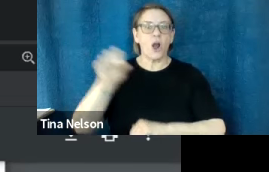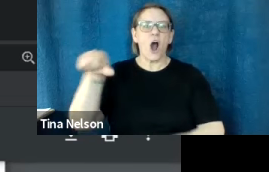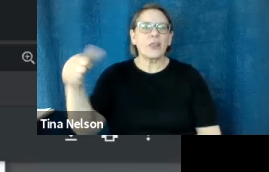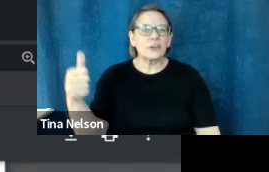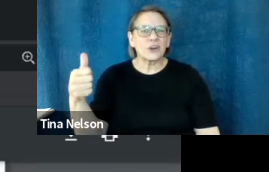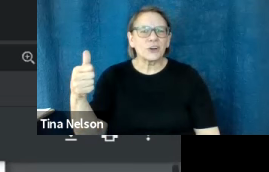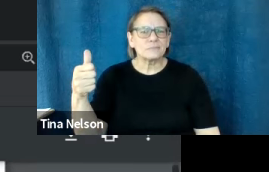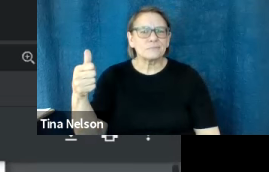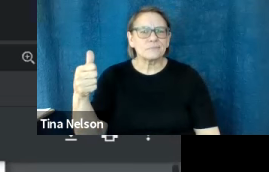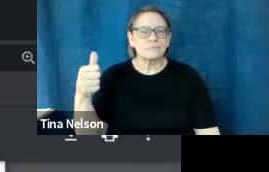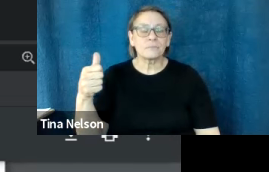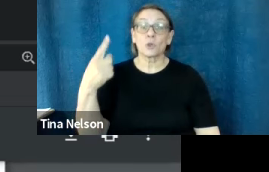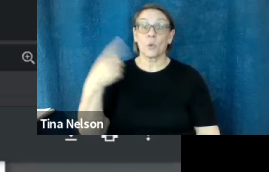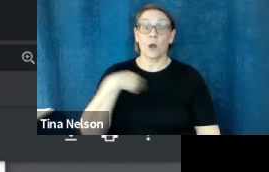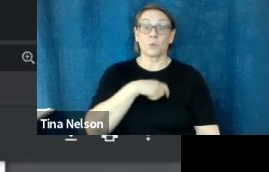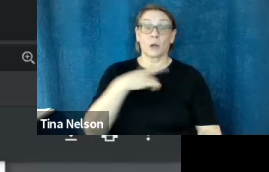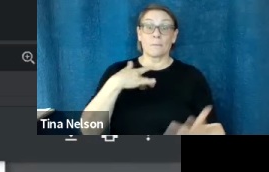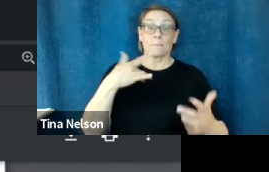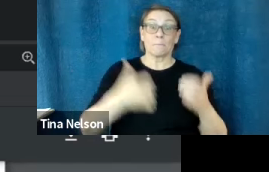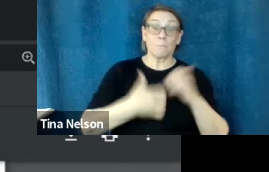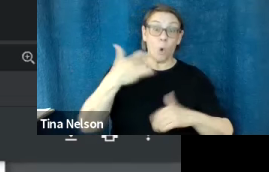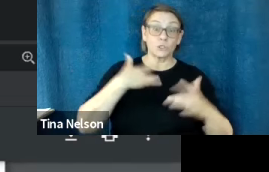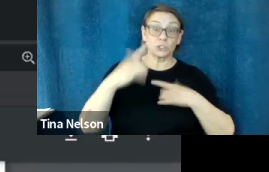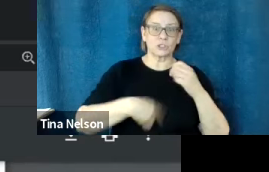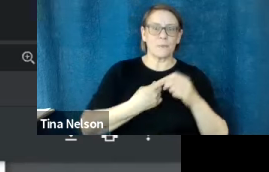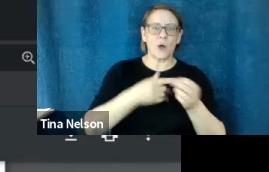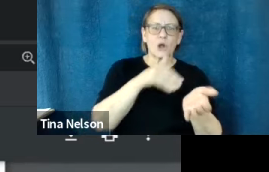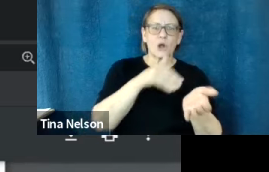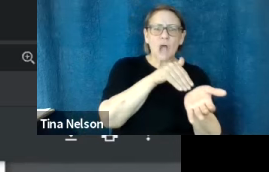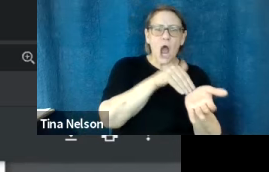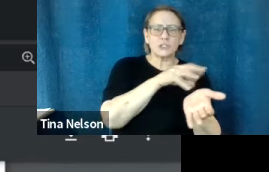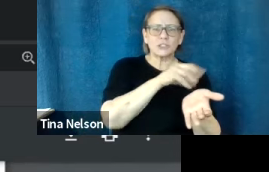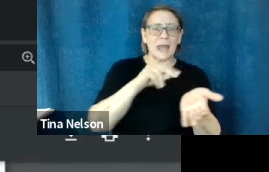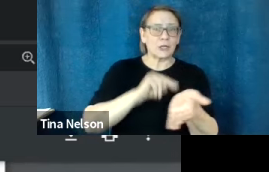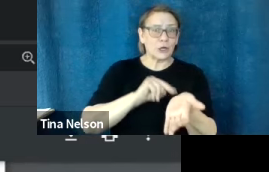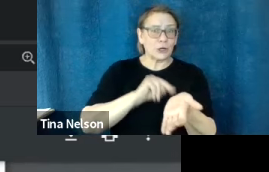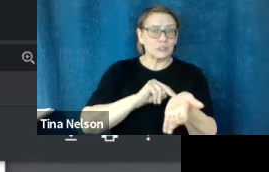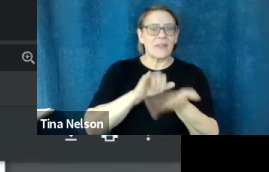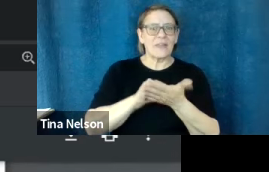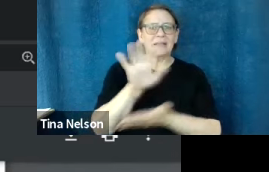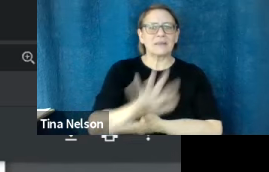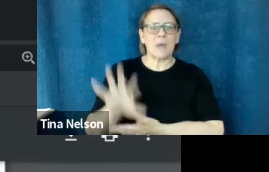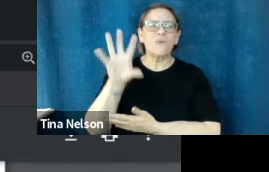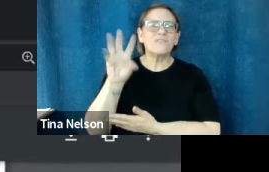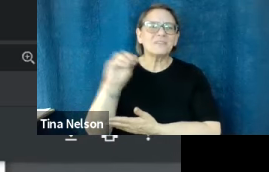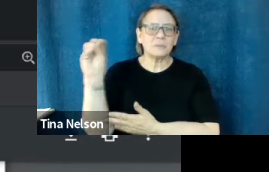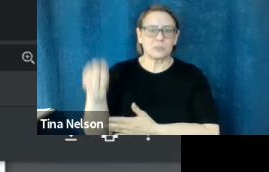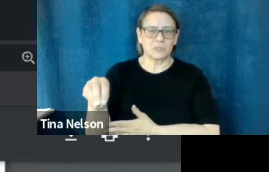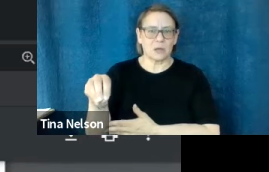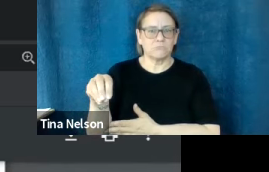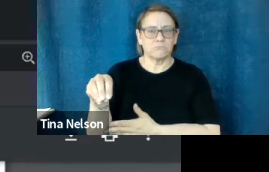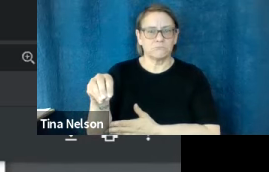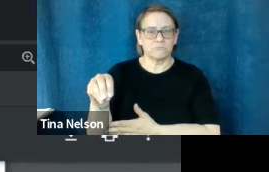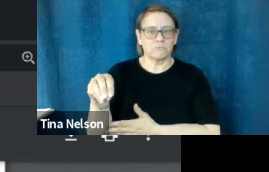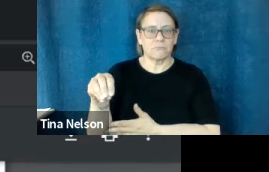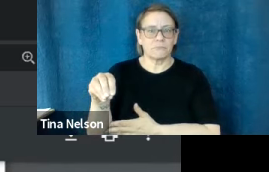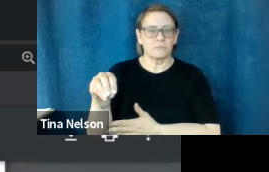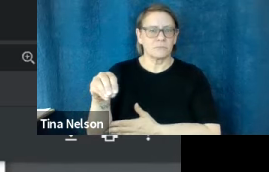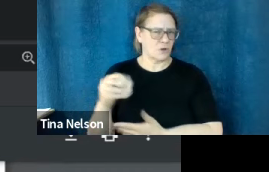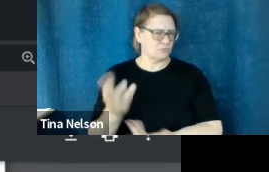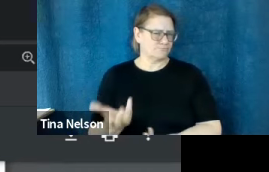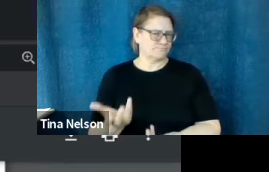where the one we're most concerned with is doctors and nurses, which make up about 50%. So begs the